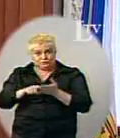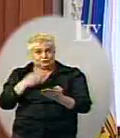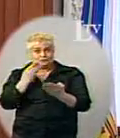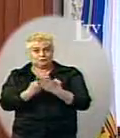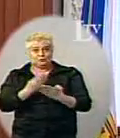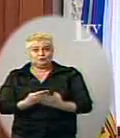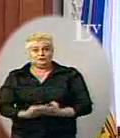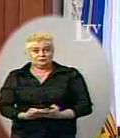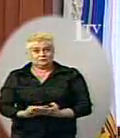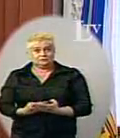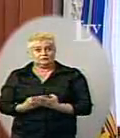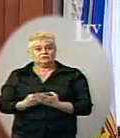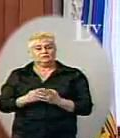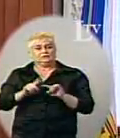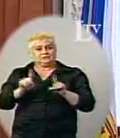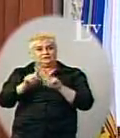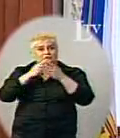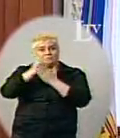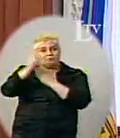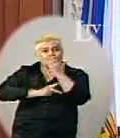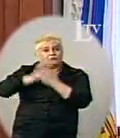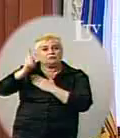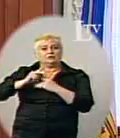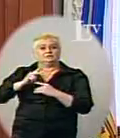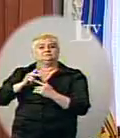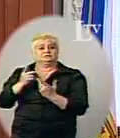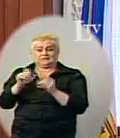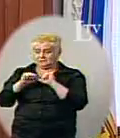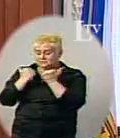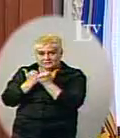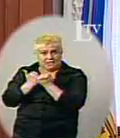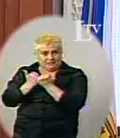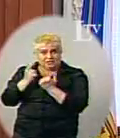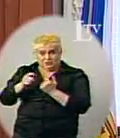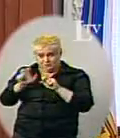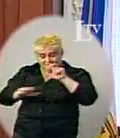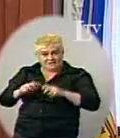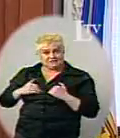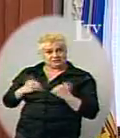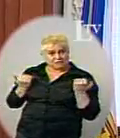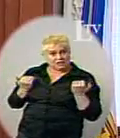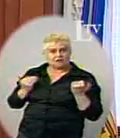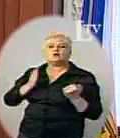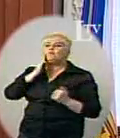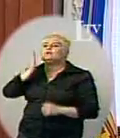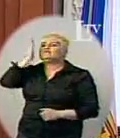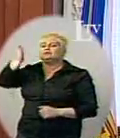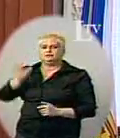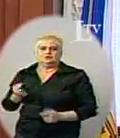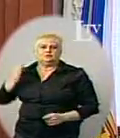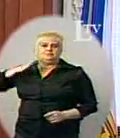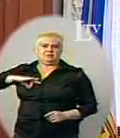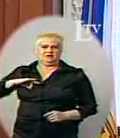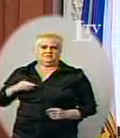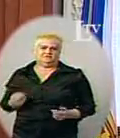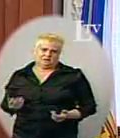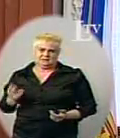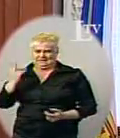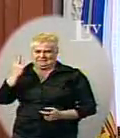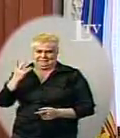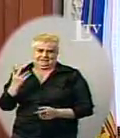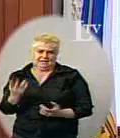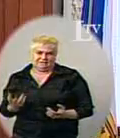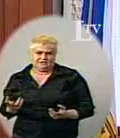and programs return society's investment seven times over. In the past several years,